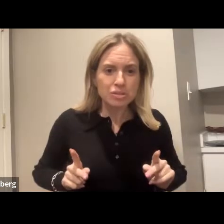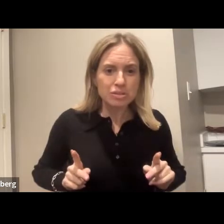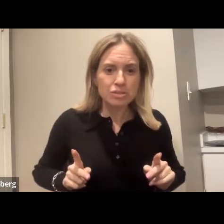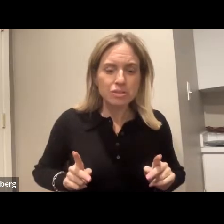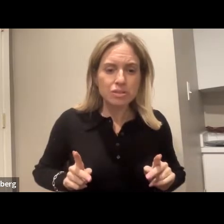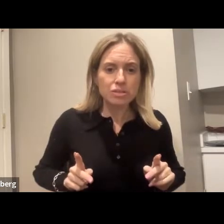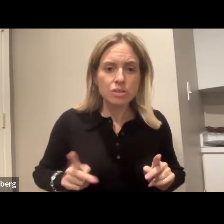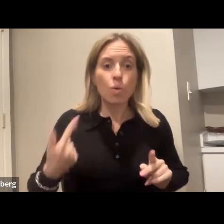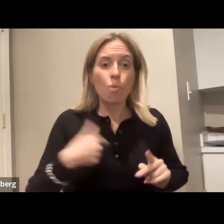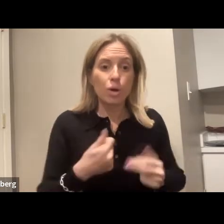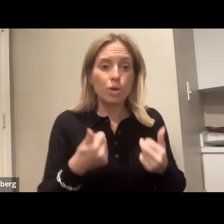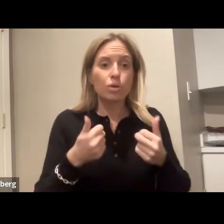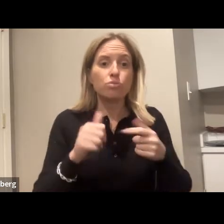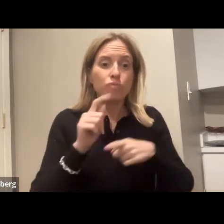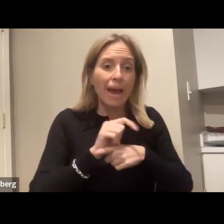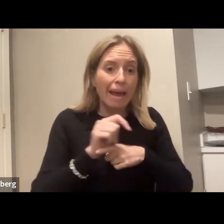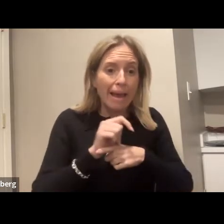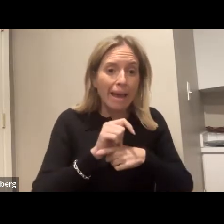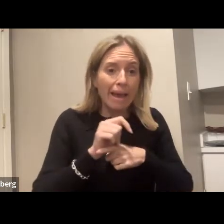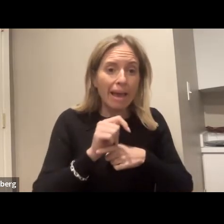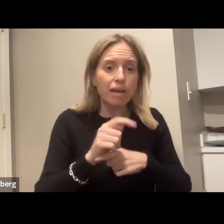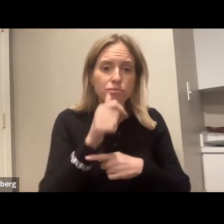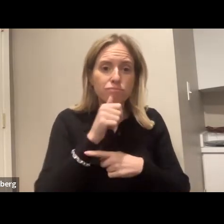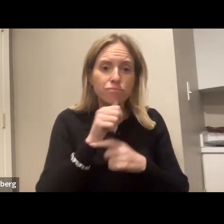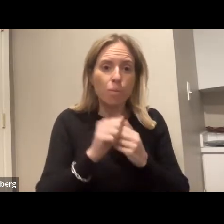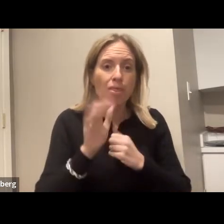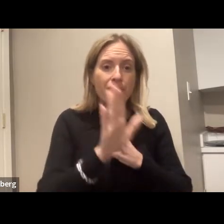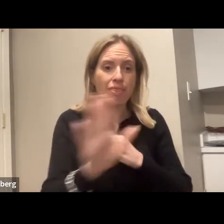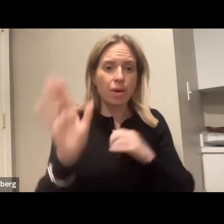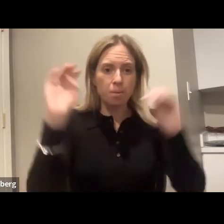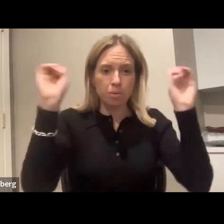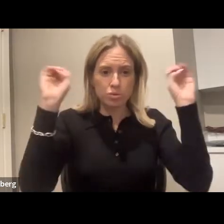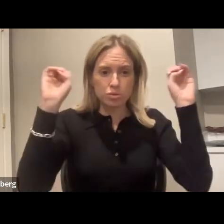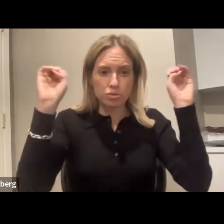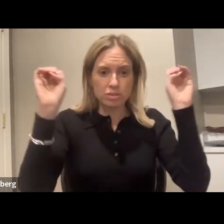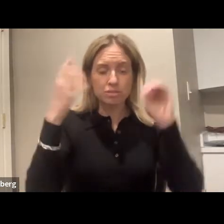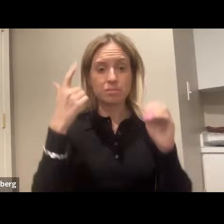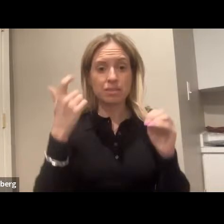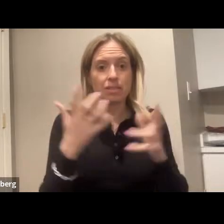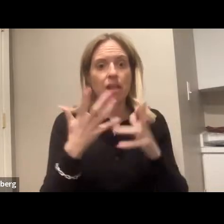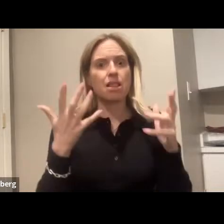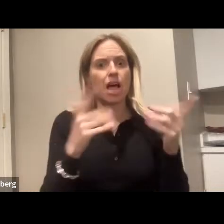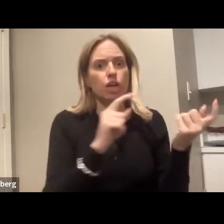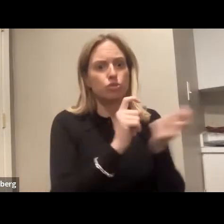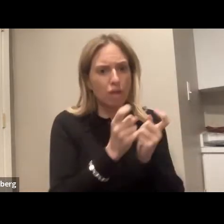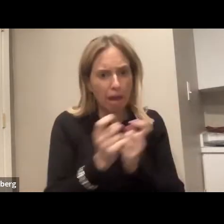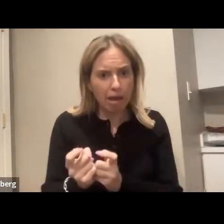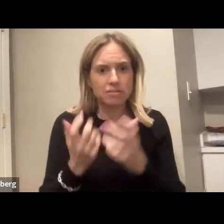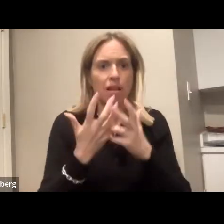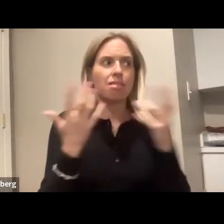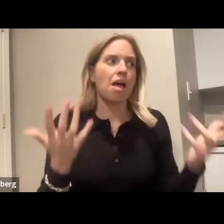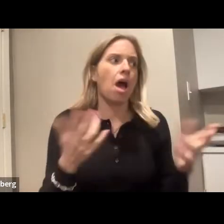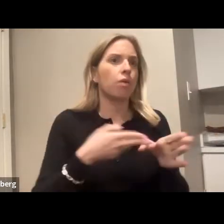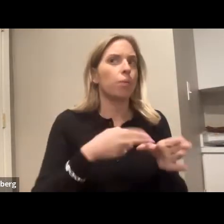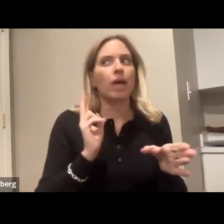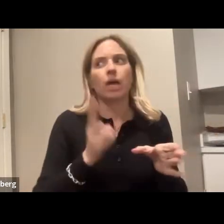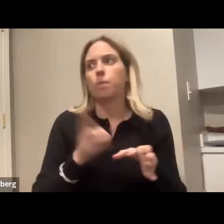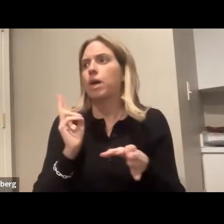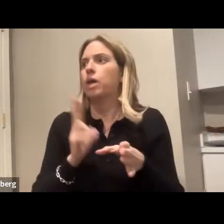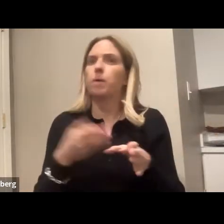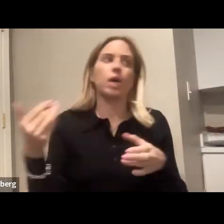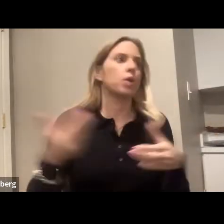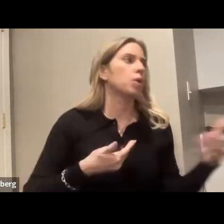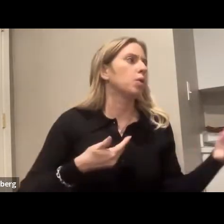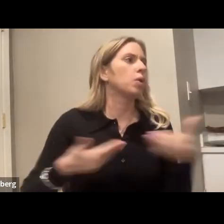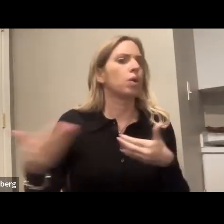we are trained to deal with their emergency. And we're trying to get that, because we've had a lot of change, we've had a lot of turnover, and